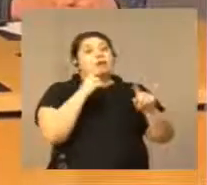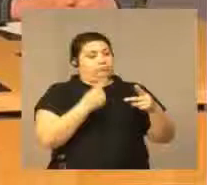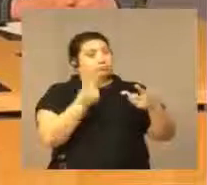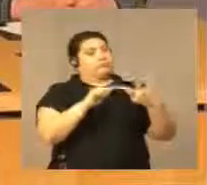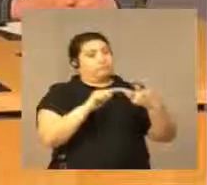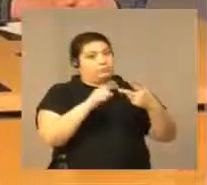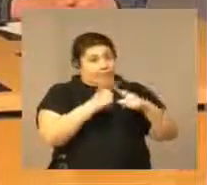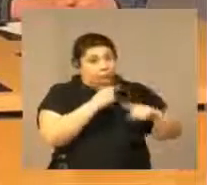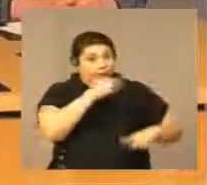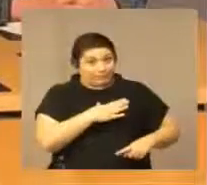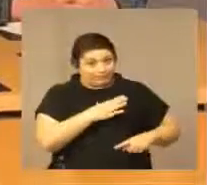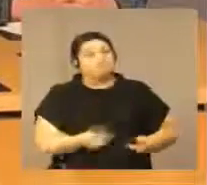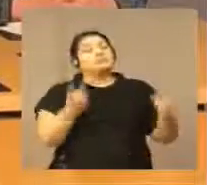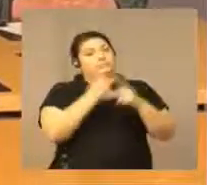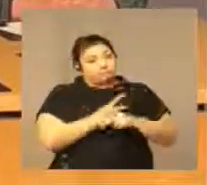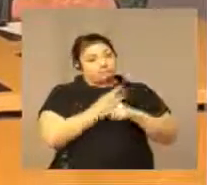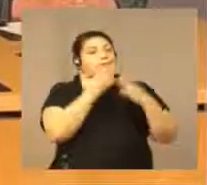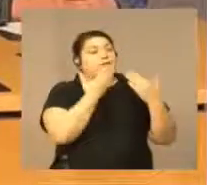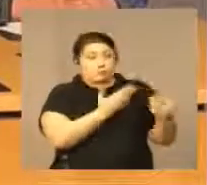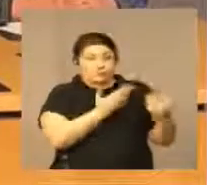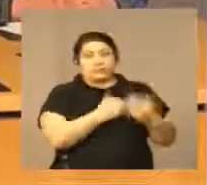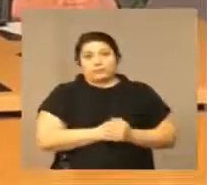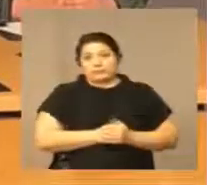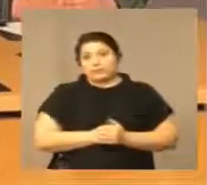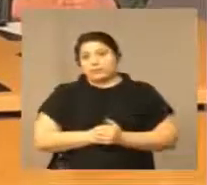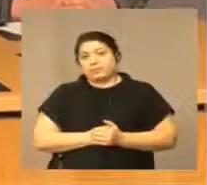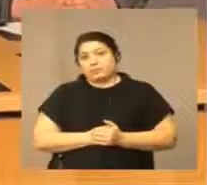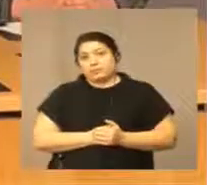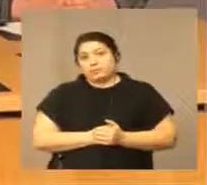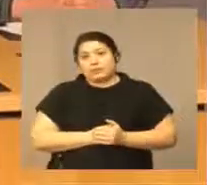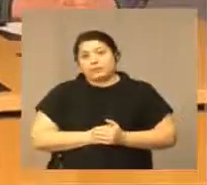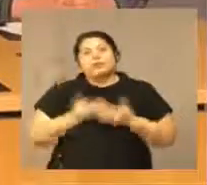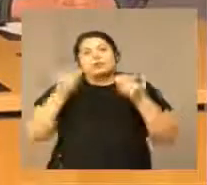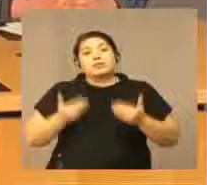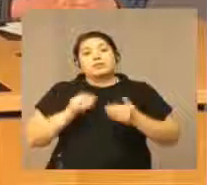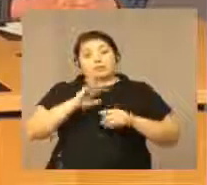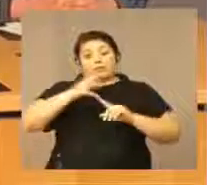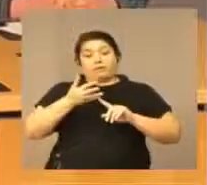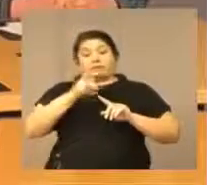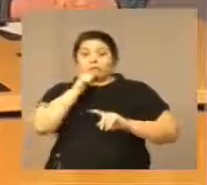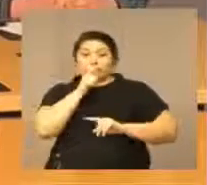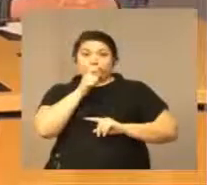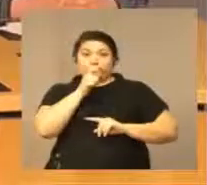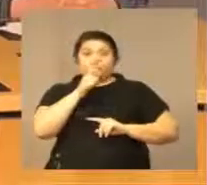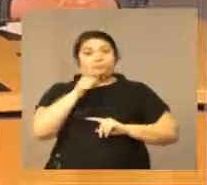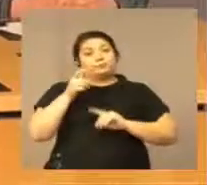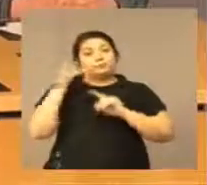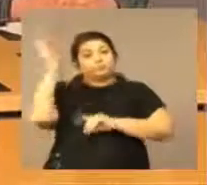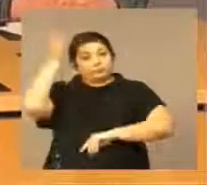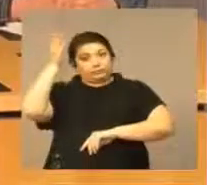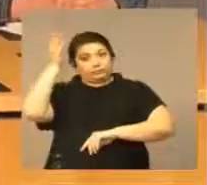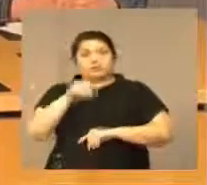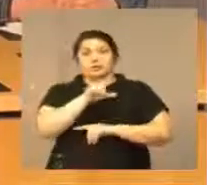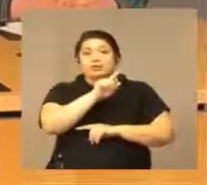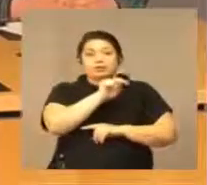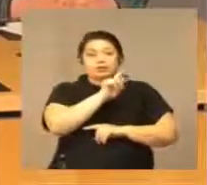First Nations persons with disabilities. Thank you. So our fifth speaker is